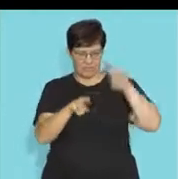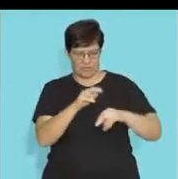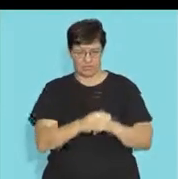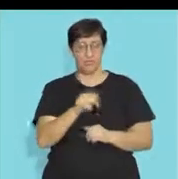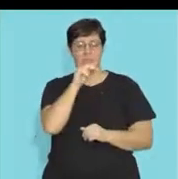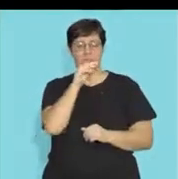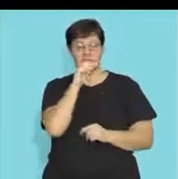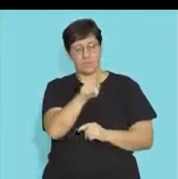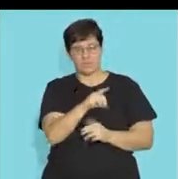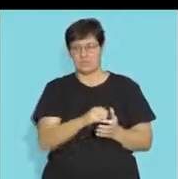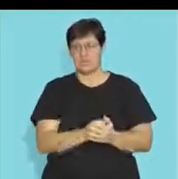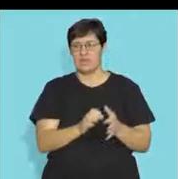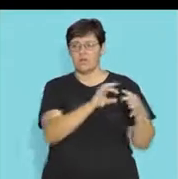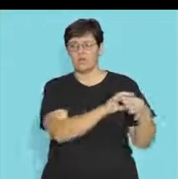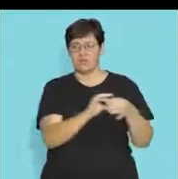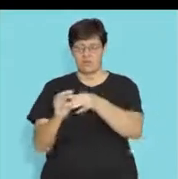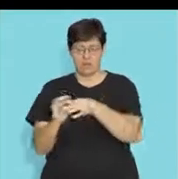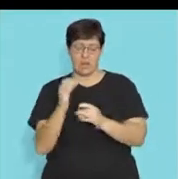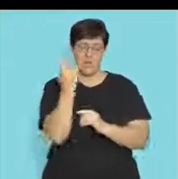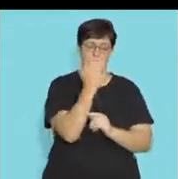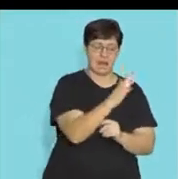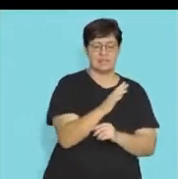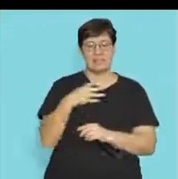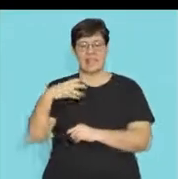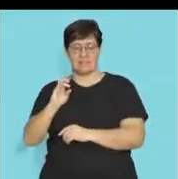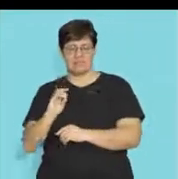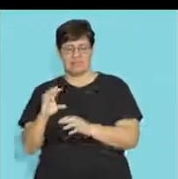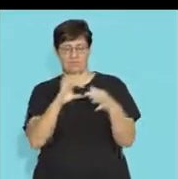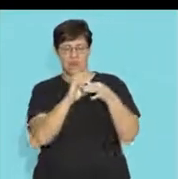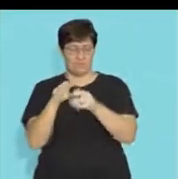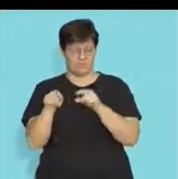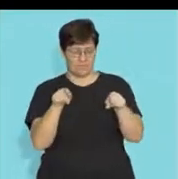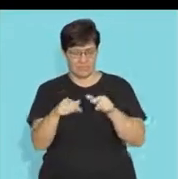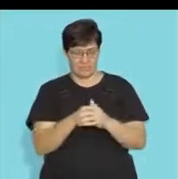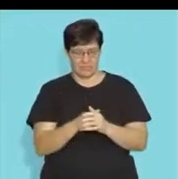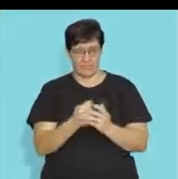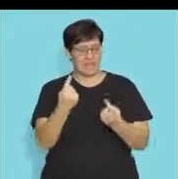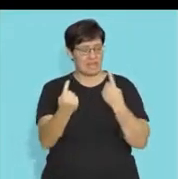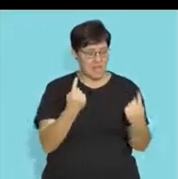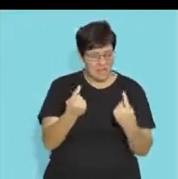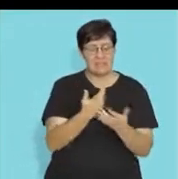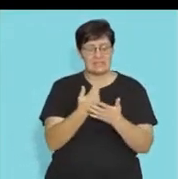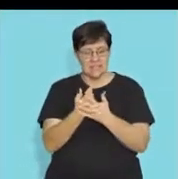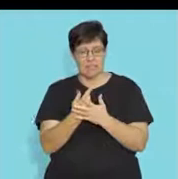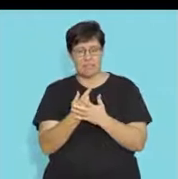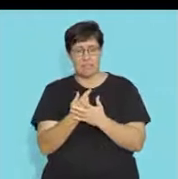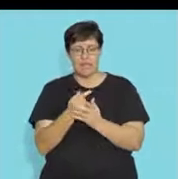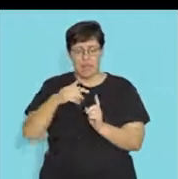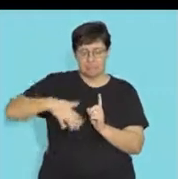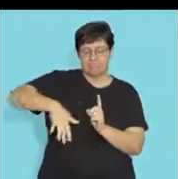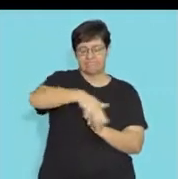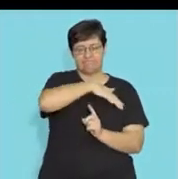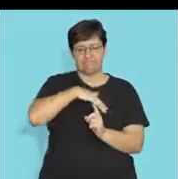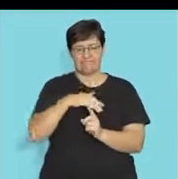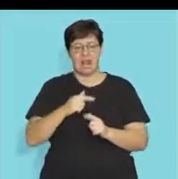that. Ecology is the study of the relationship between plants and animals with each other and the non-living environment in